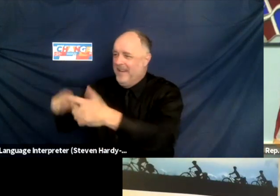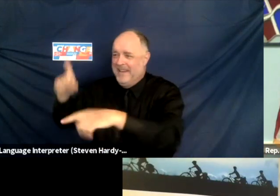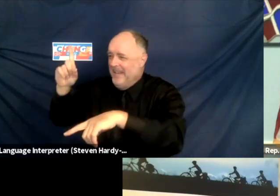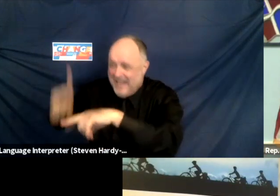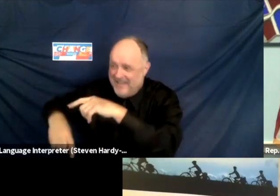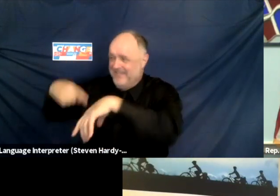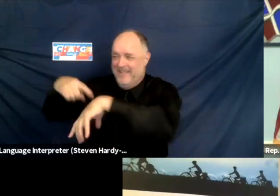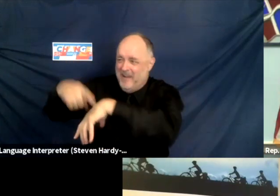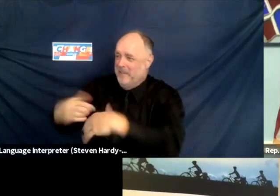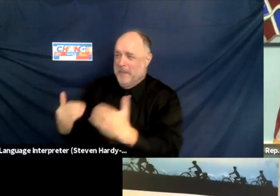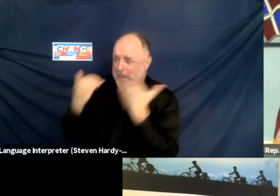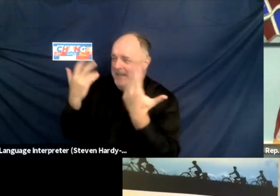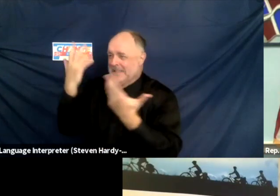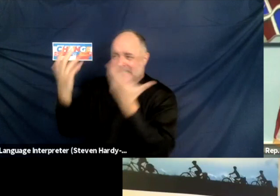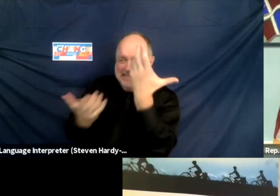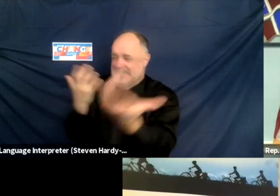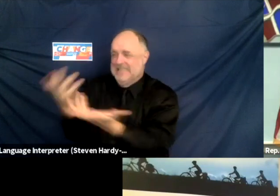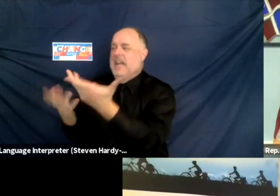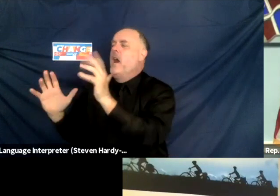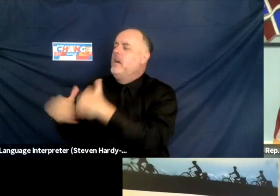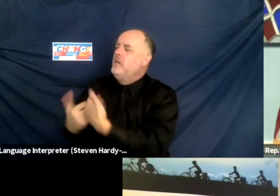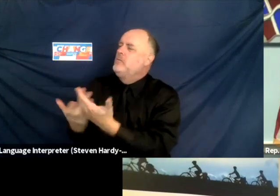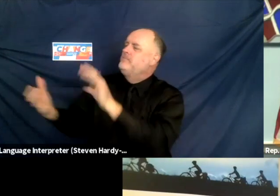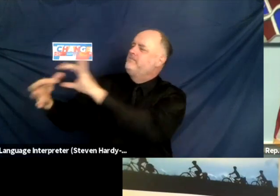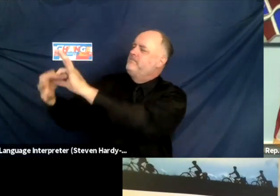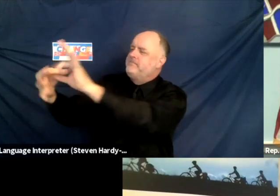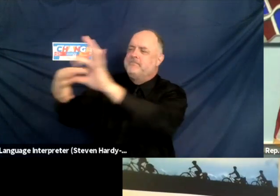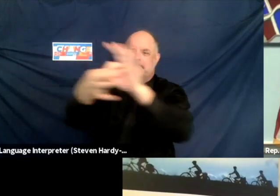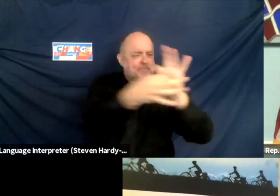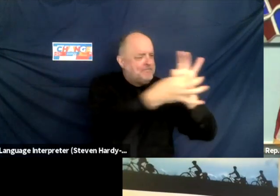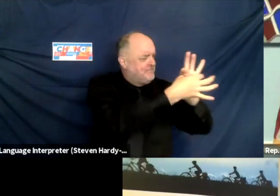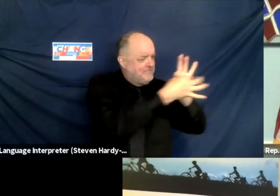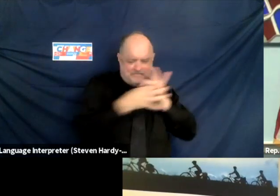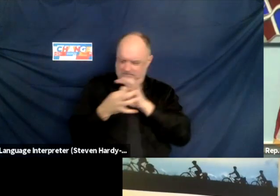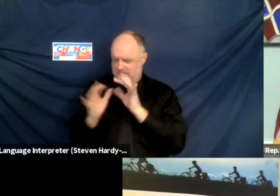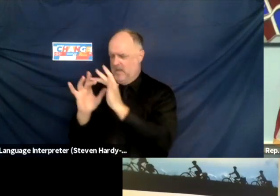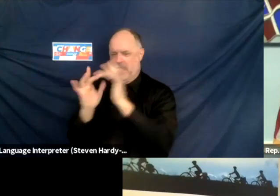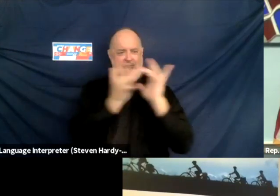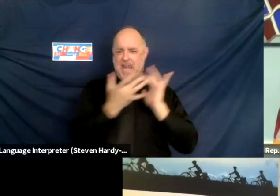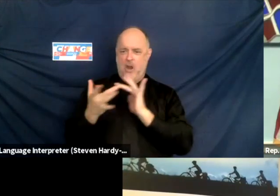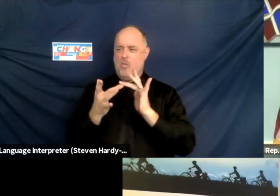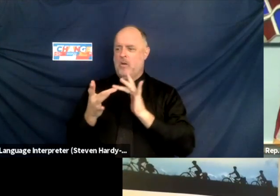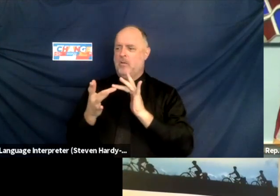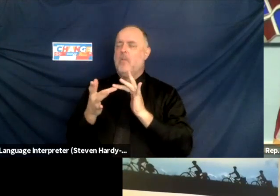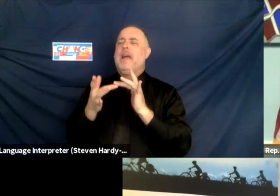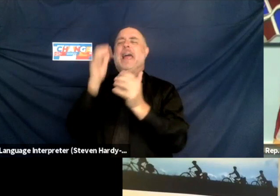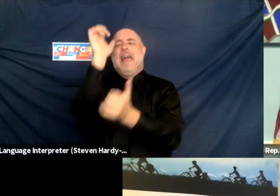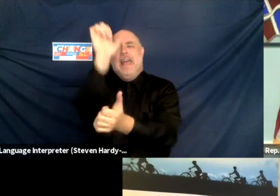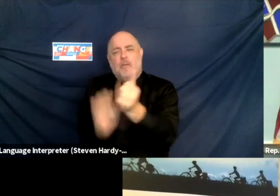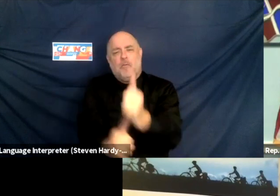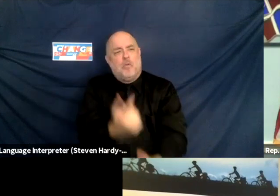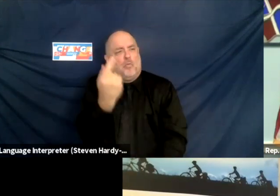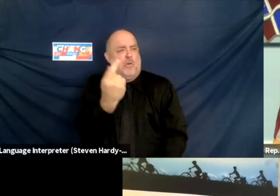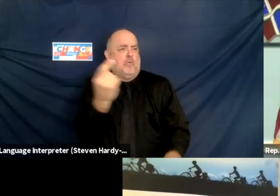meeting and engaging them so that you can have an input from them, so that everyone wins. Small